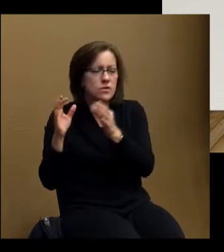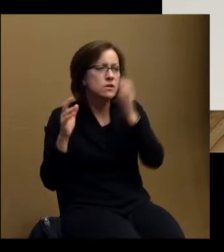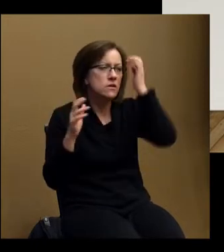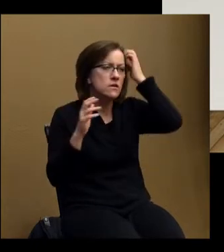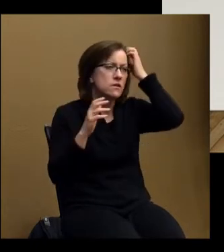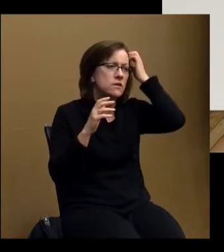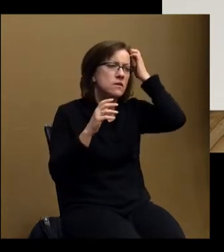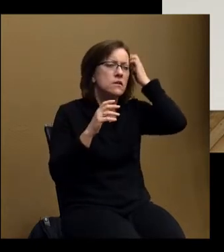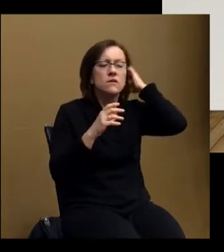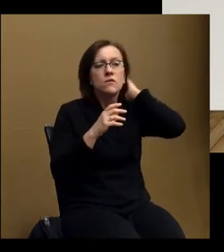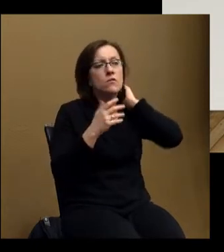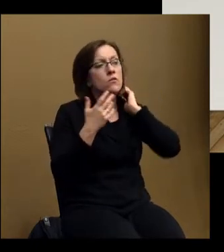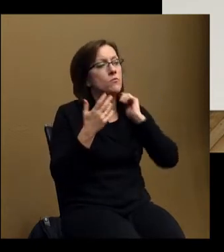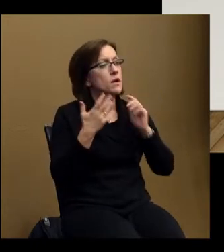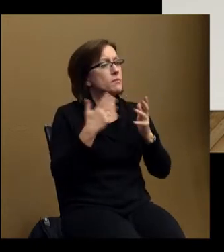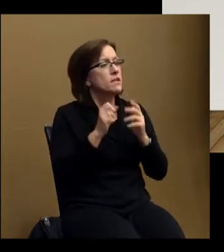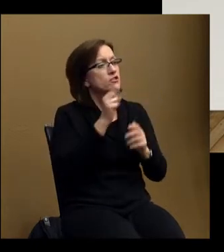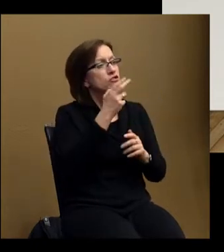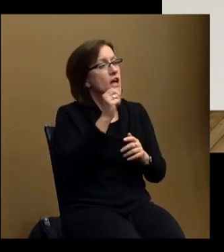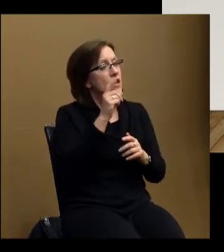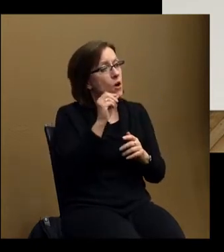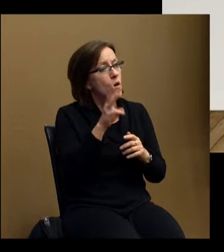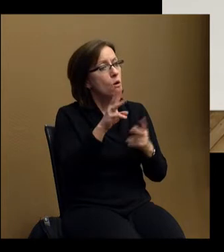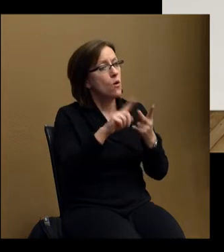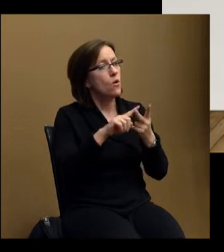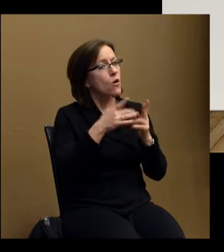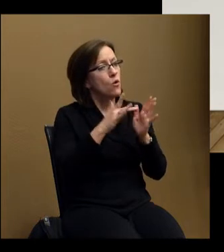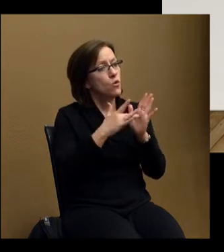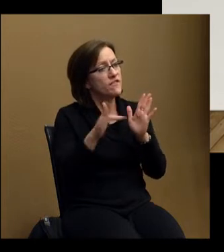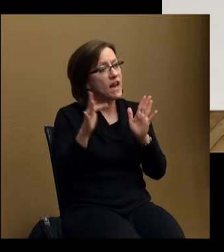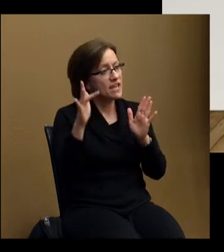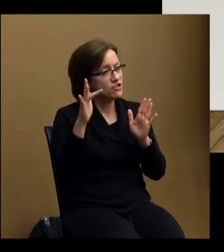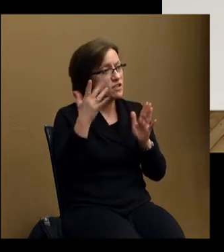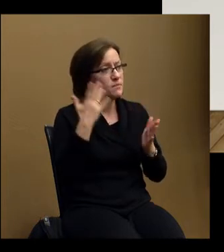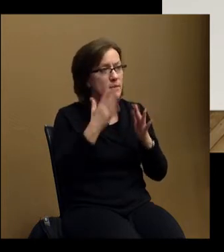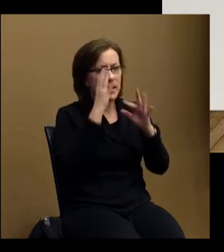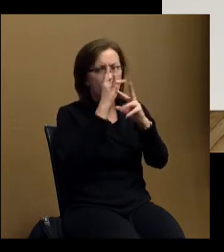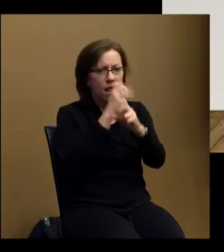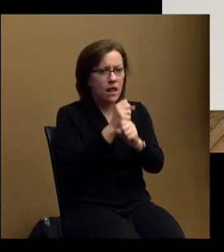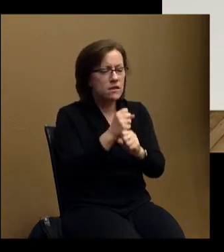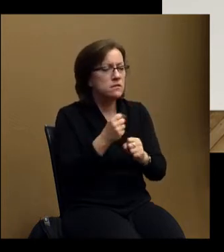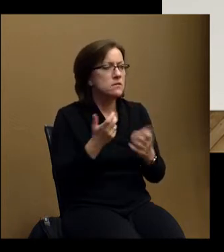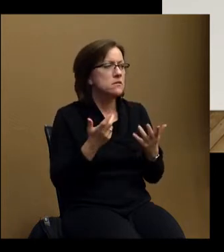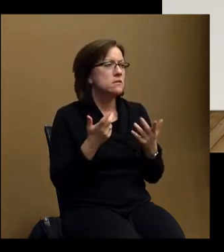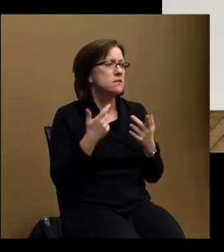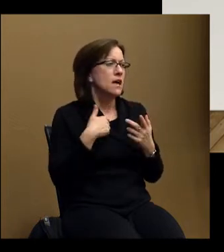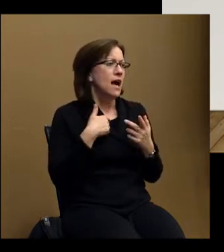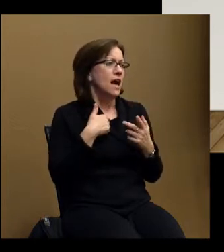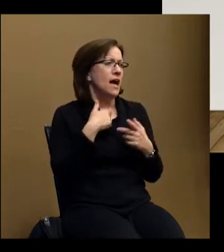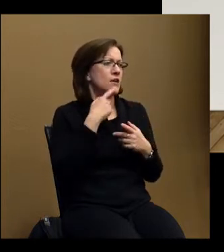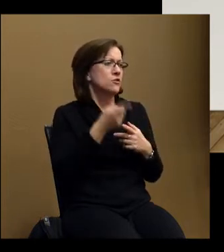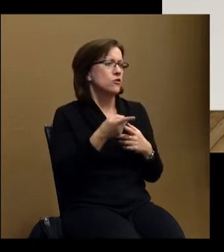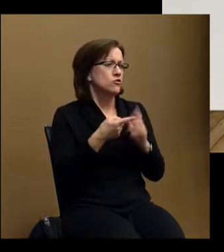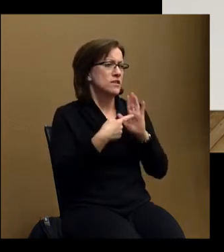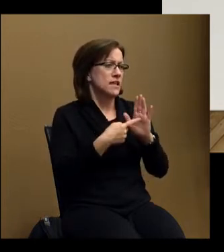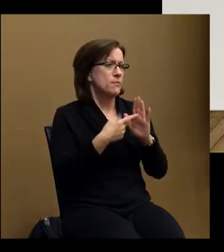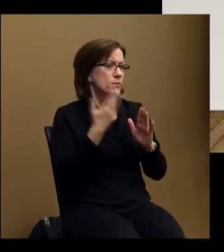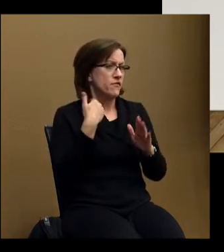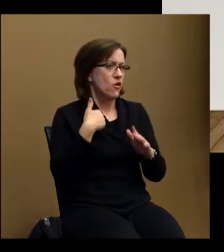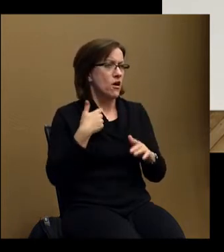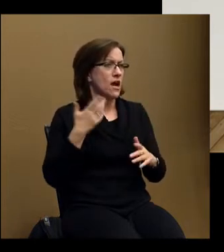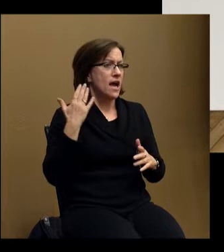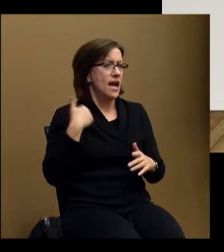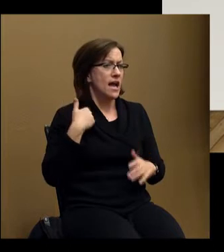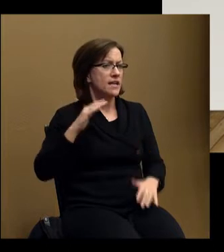might be fascinated by shadows and reflections. And I know that I think I've given this example to you before, but I had a child